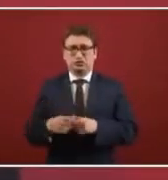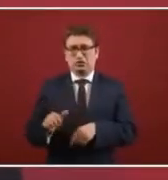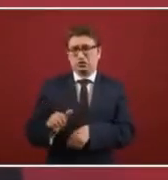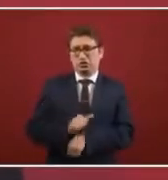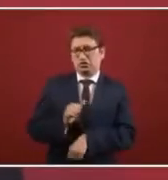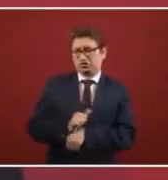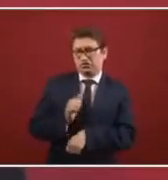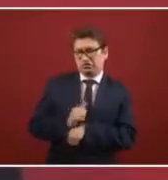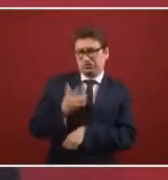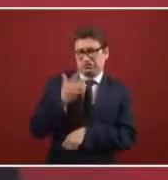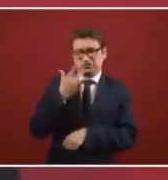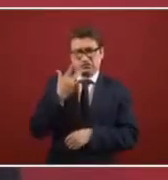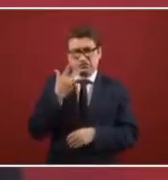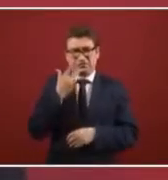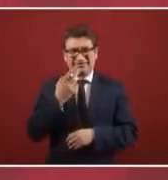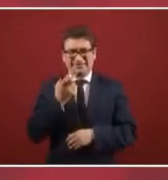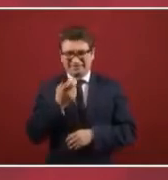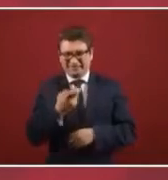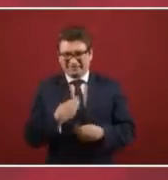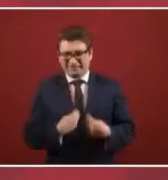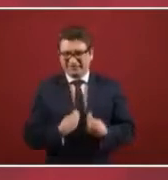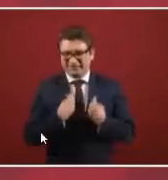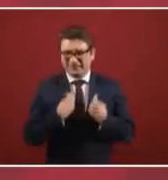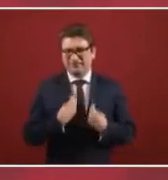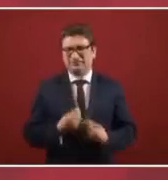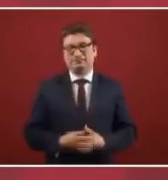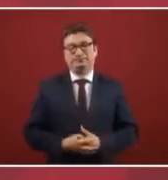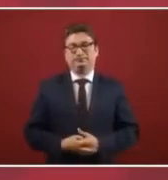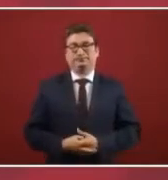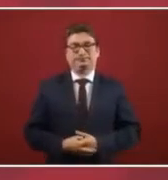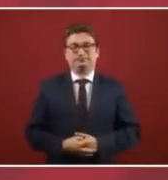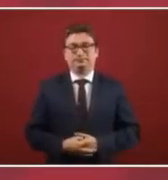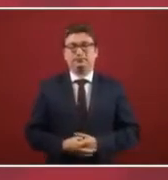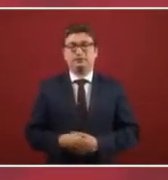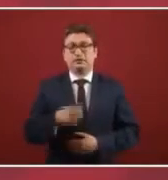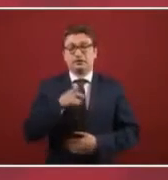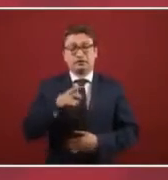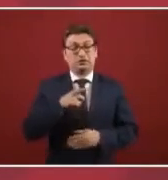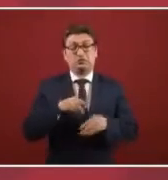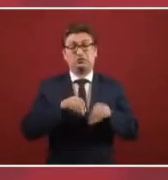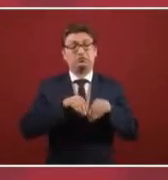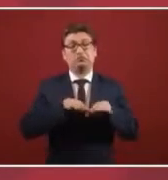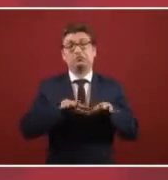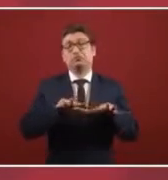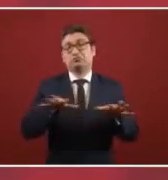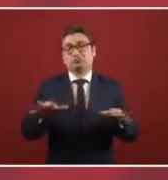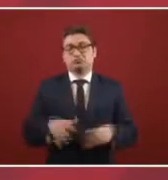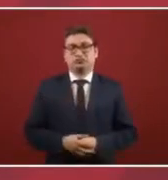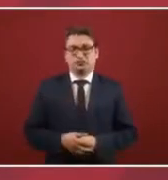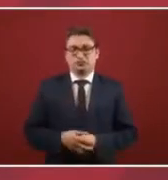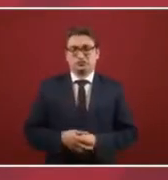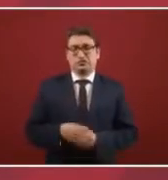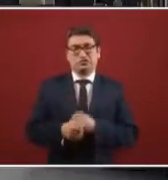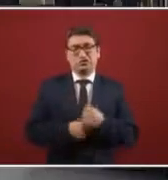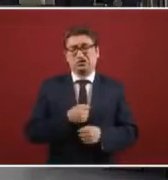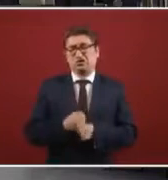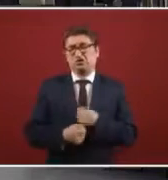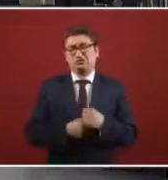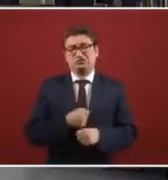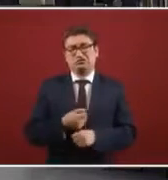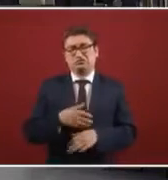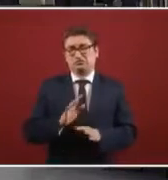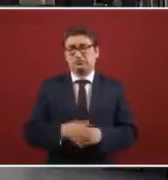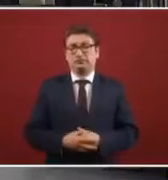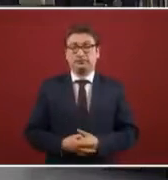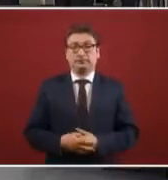brand names ese and estilo de vida that style of life que se promovió that promotes durante mucho tiempo. or been promoted